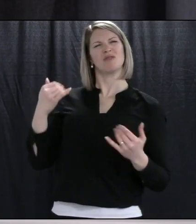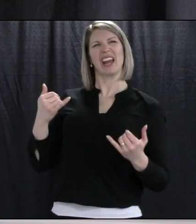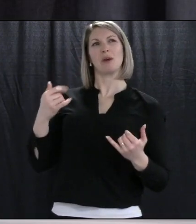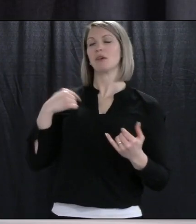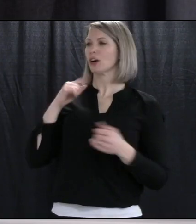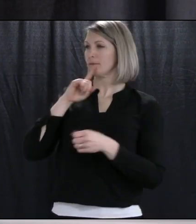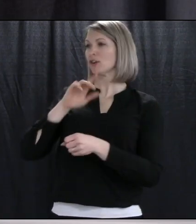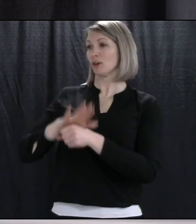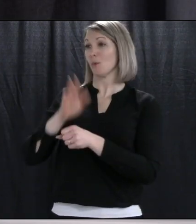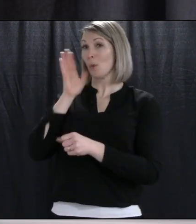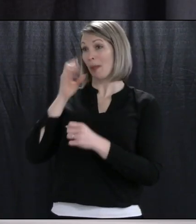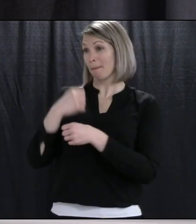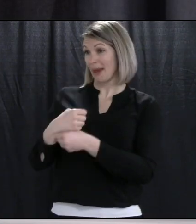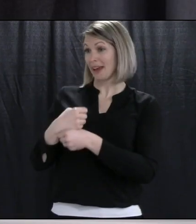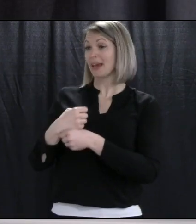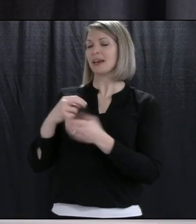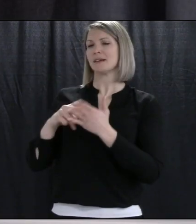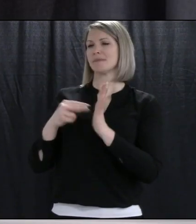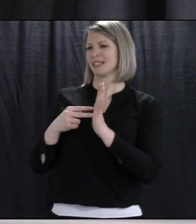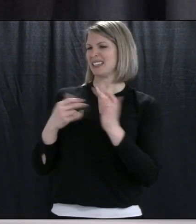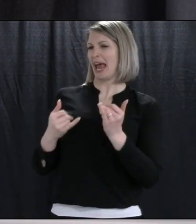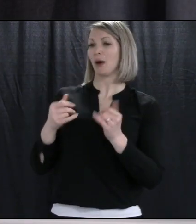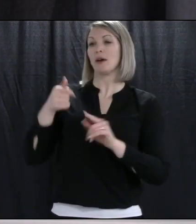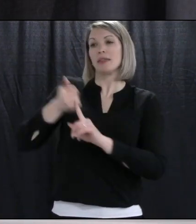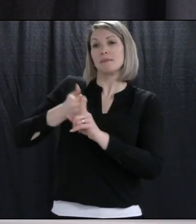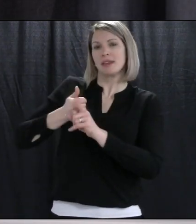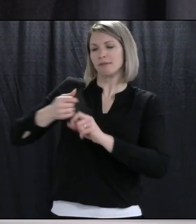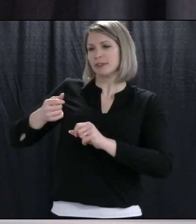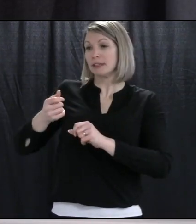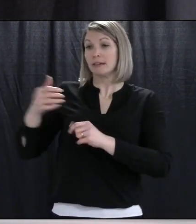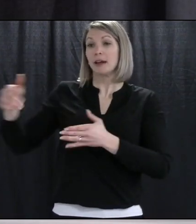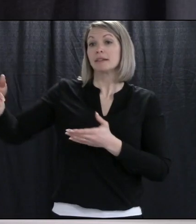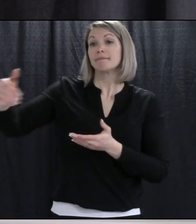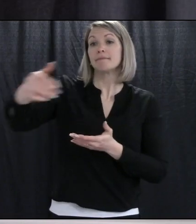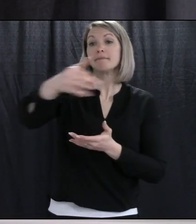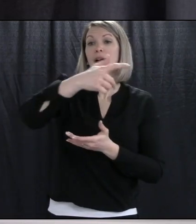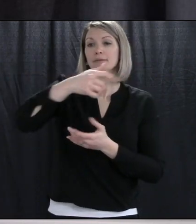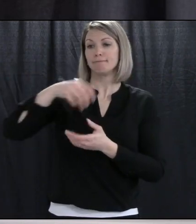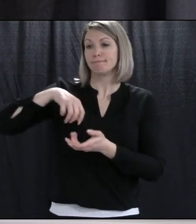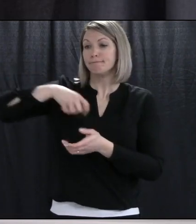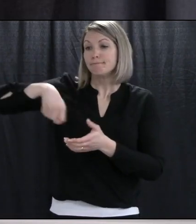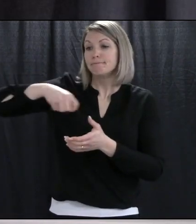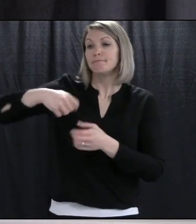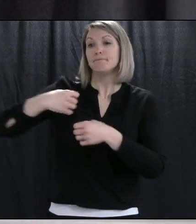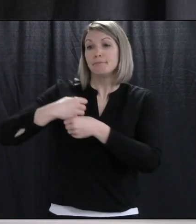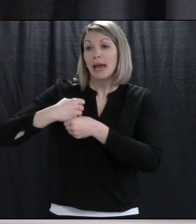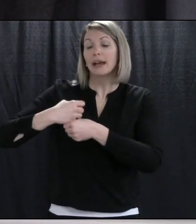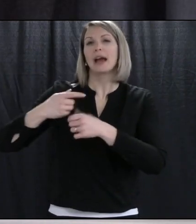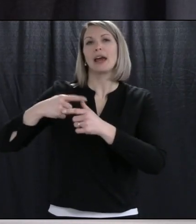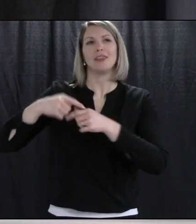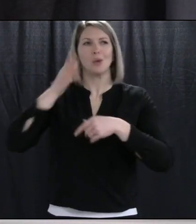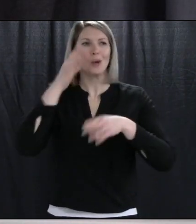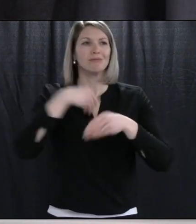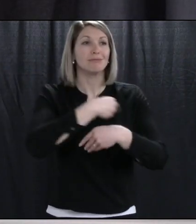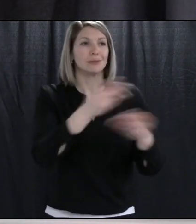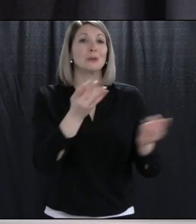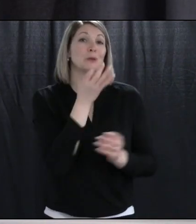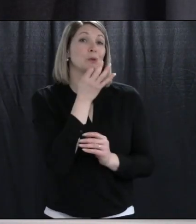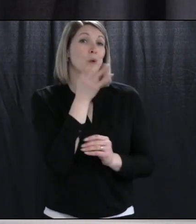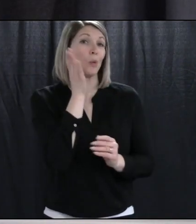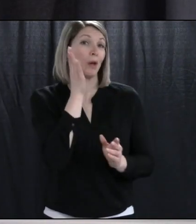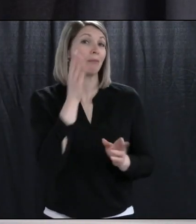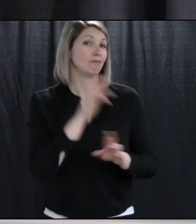for the pharmacies in terms of getting their ingredients, mixing them and distributing them. To move on to the issue of